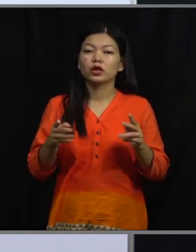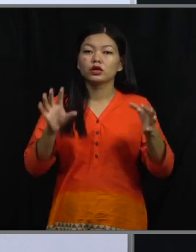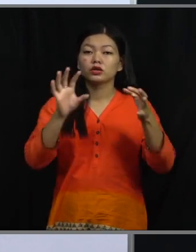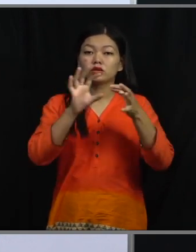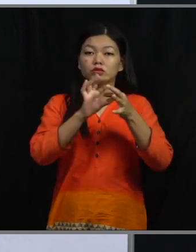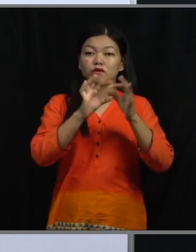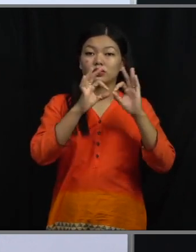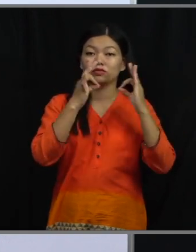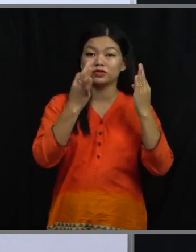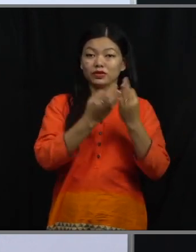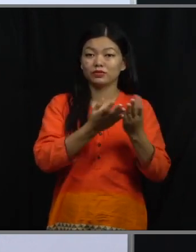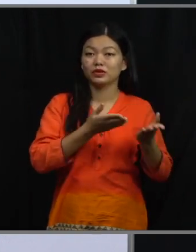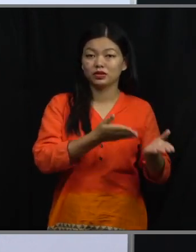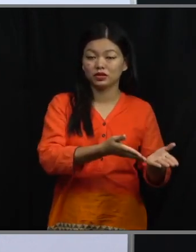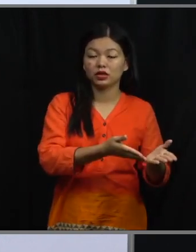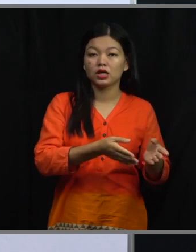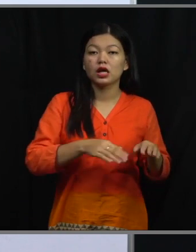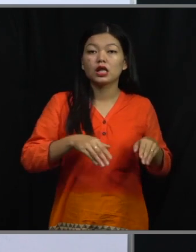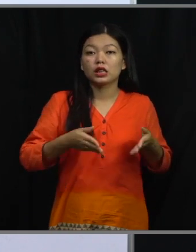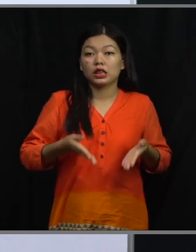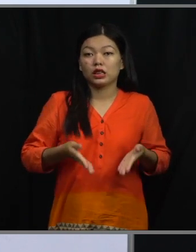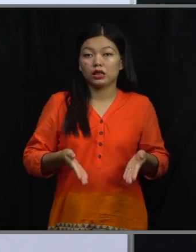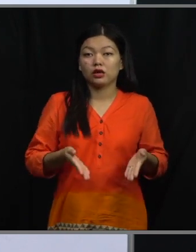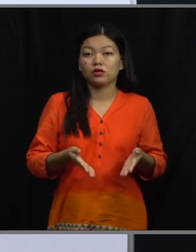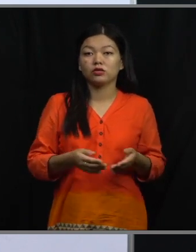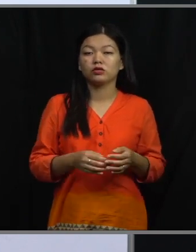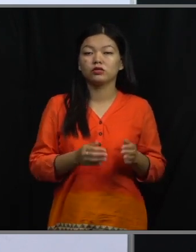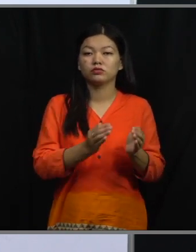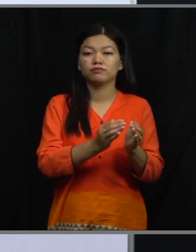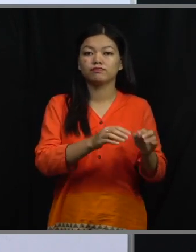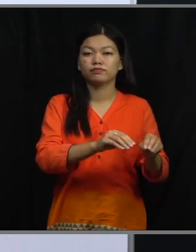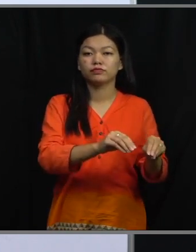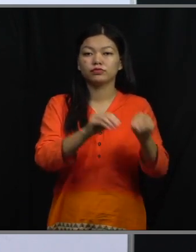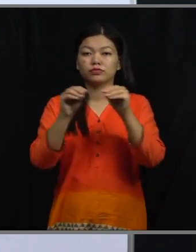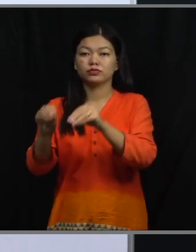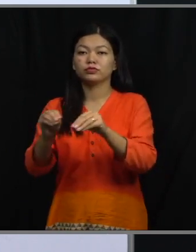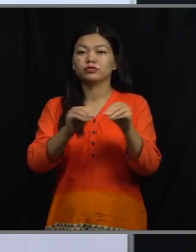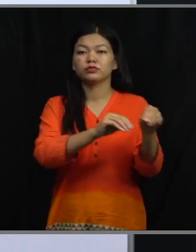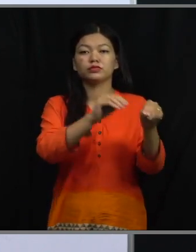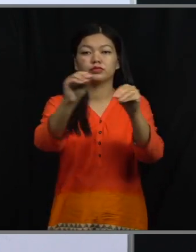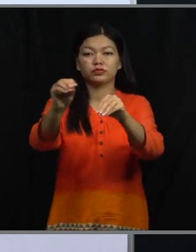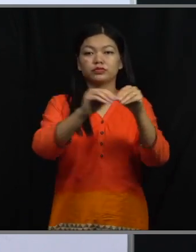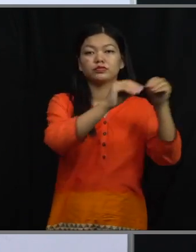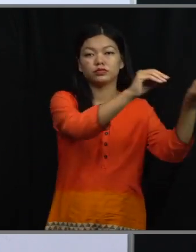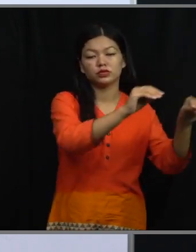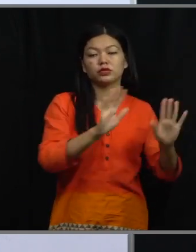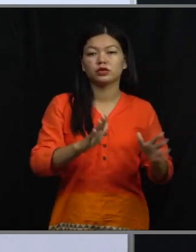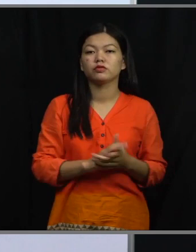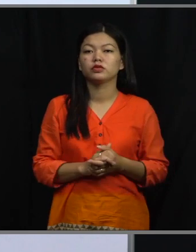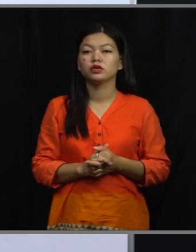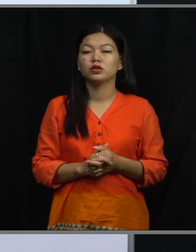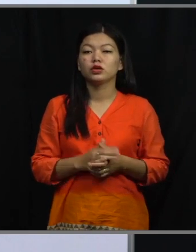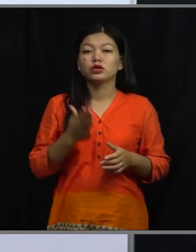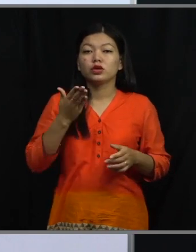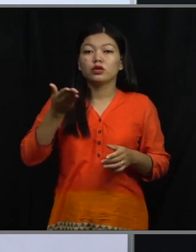nuclear family, okay. Nuclear family, break up into nuclear family. So in this manner, okay, we